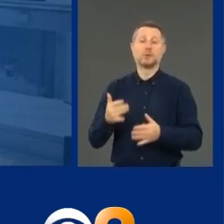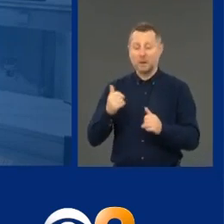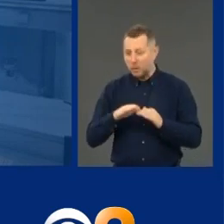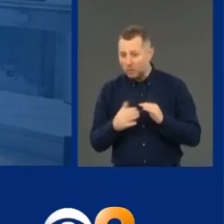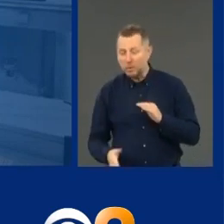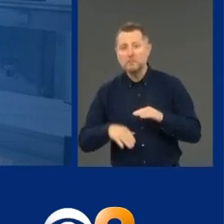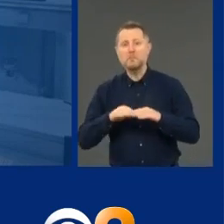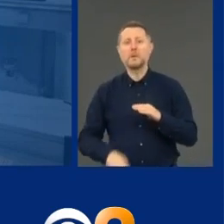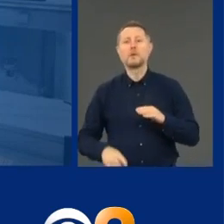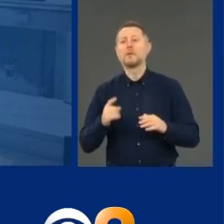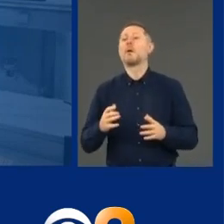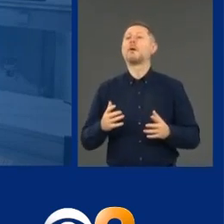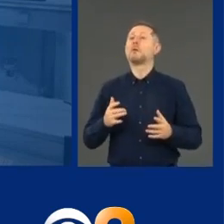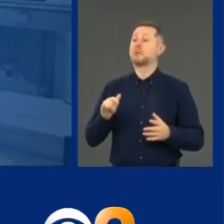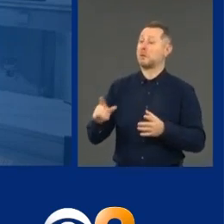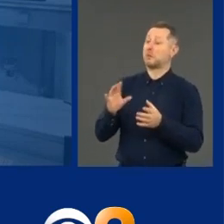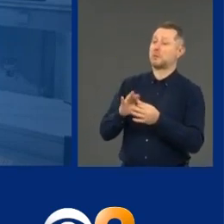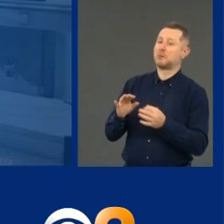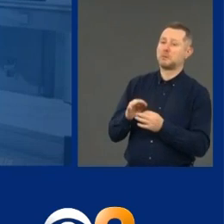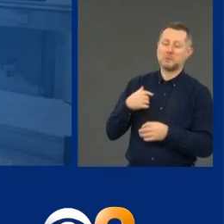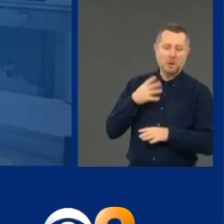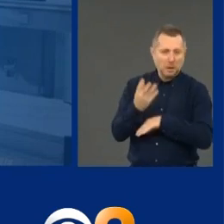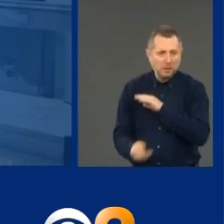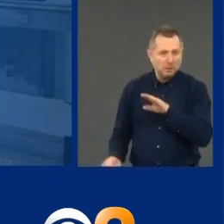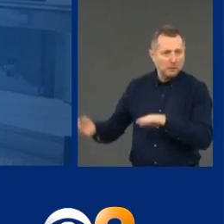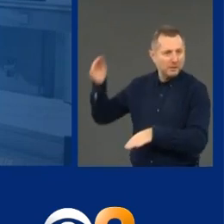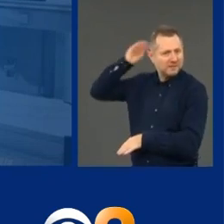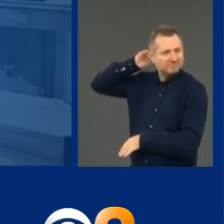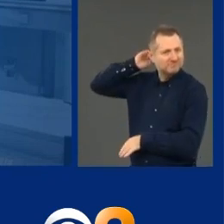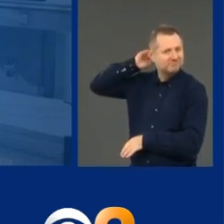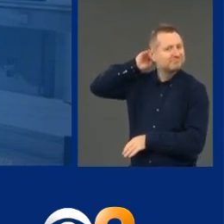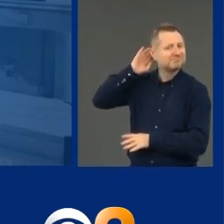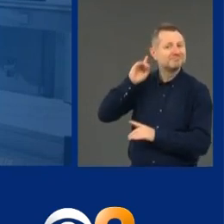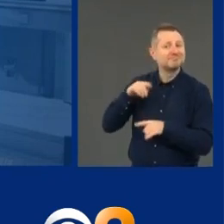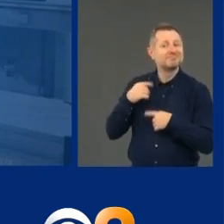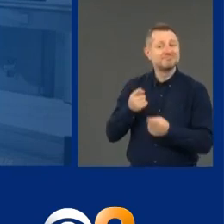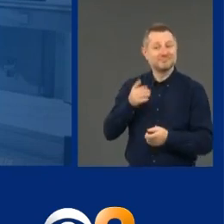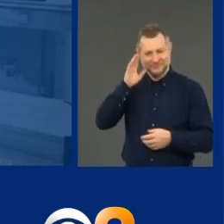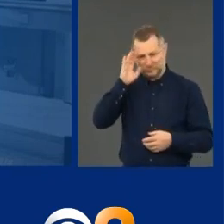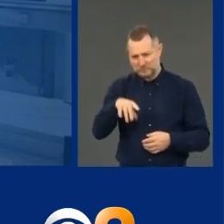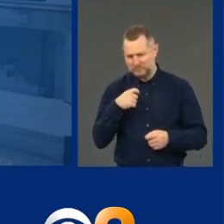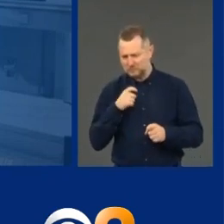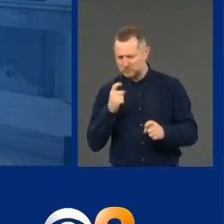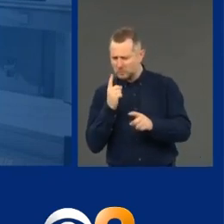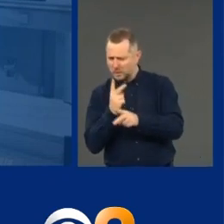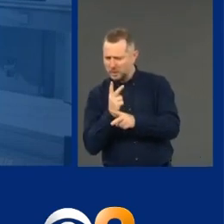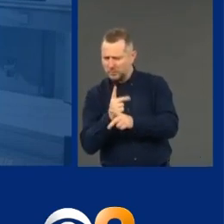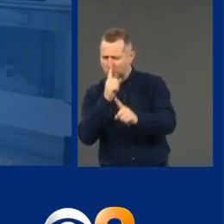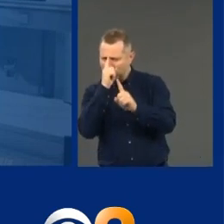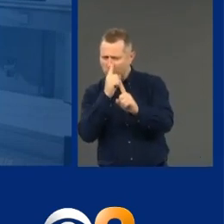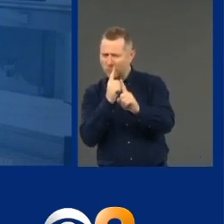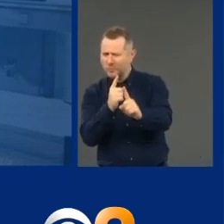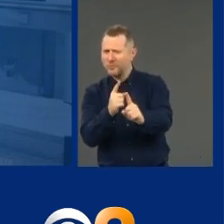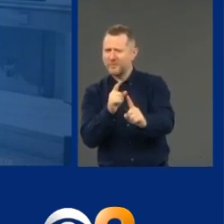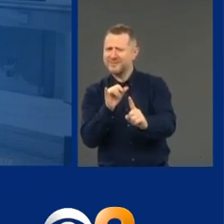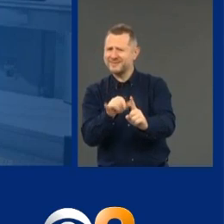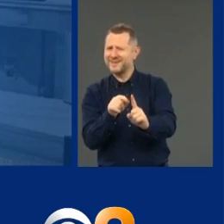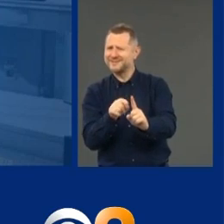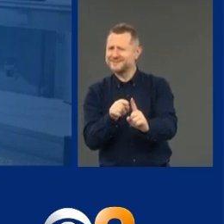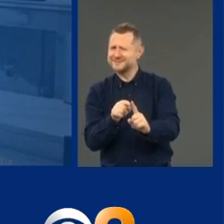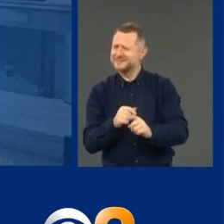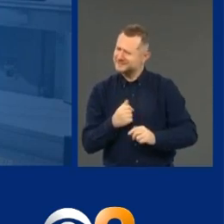little note. You know, you need something in life to shoot for. You need something to aim for. And